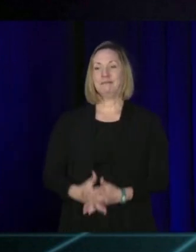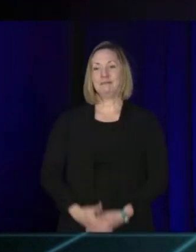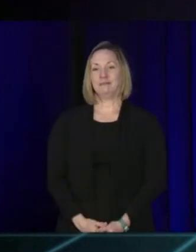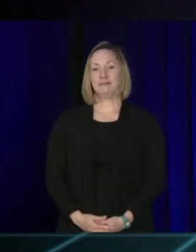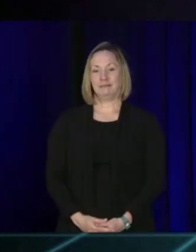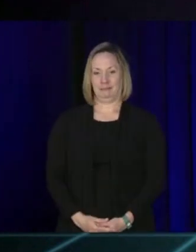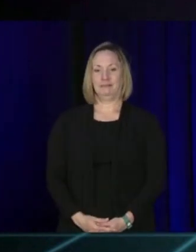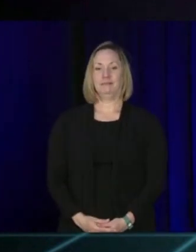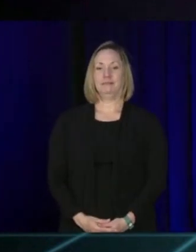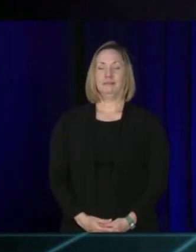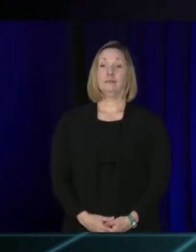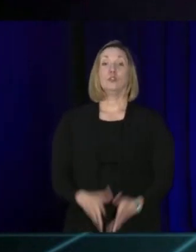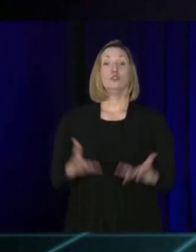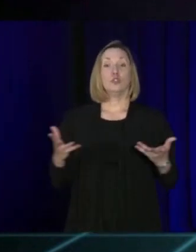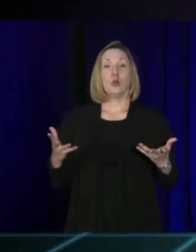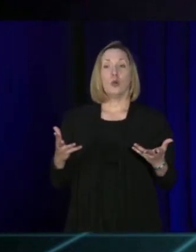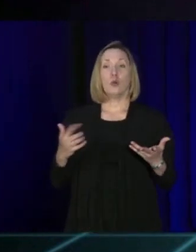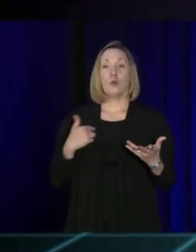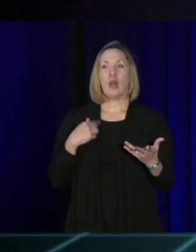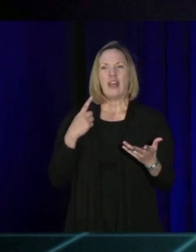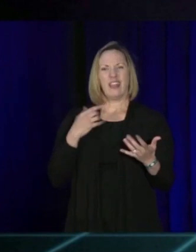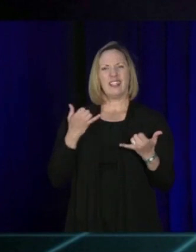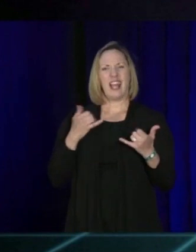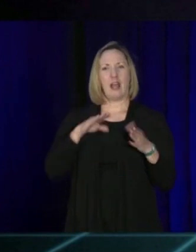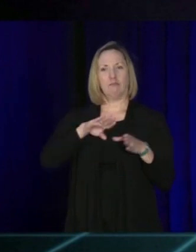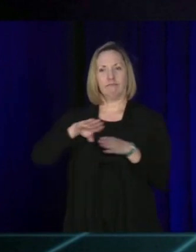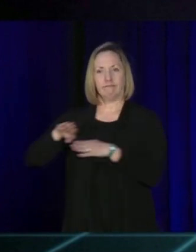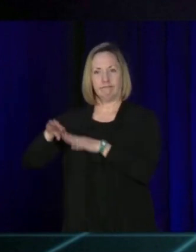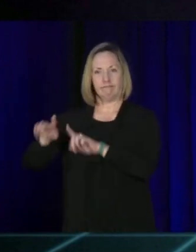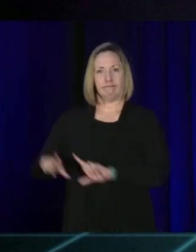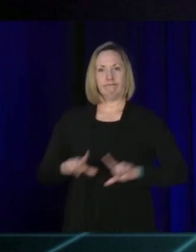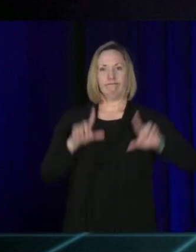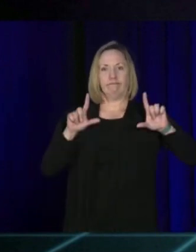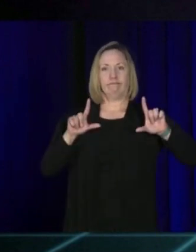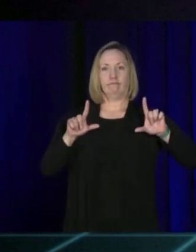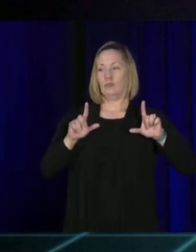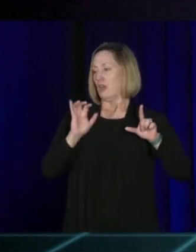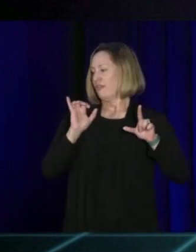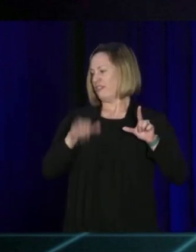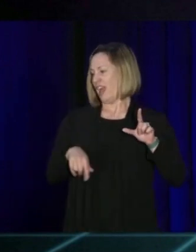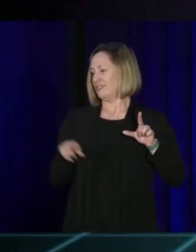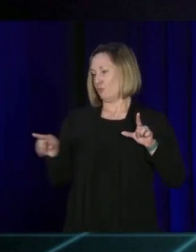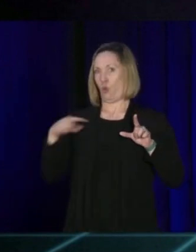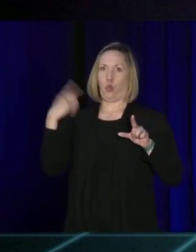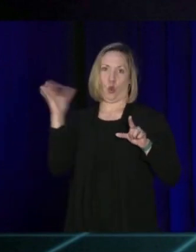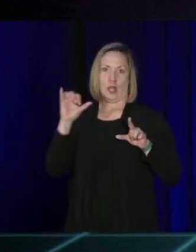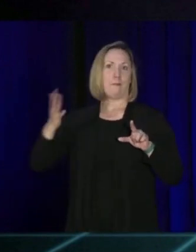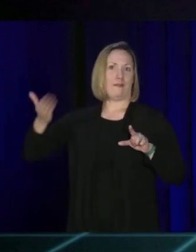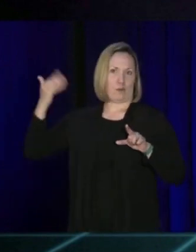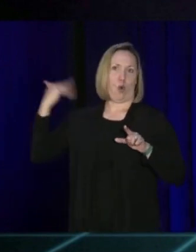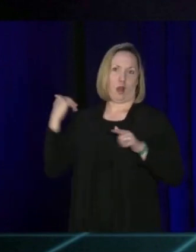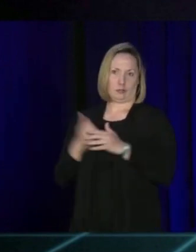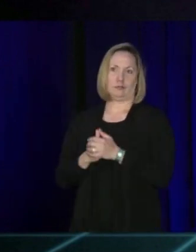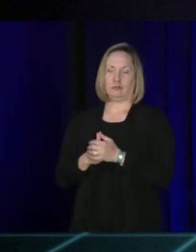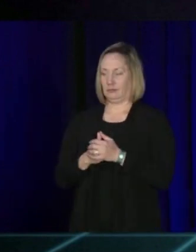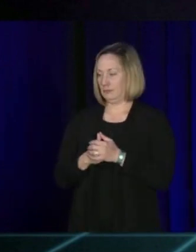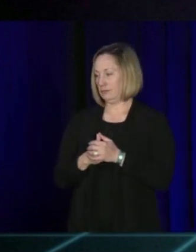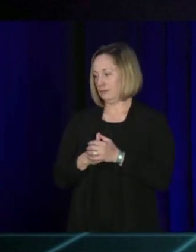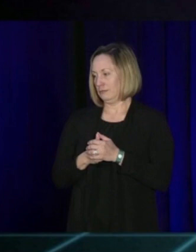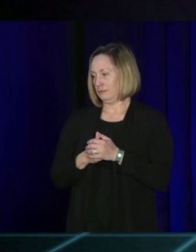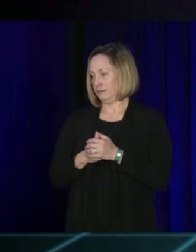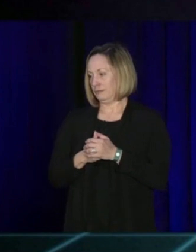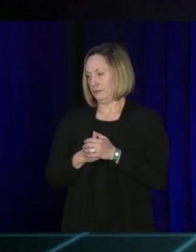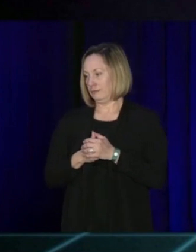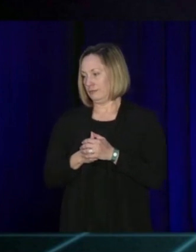Yeah, so I think we can move to the next slide. Overall, that's what the web was like. We had this first wave of things with